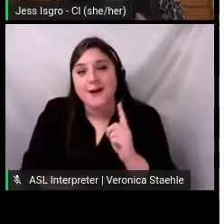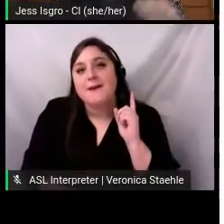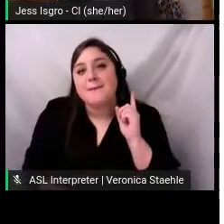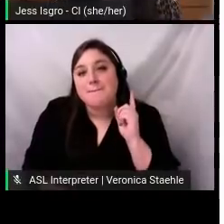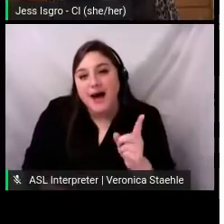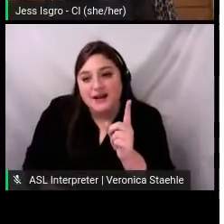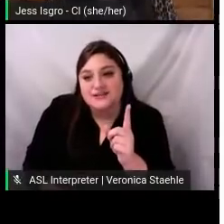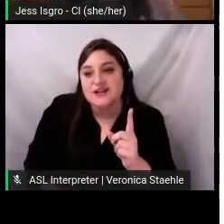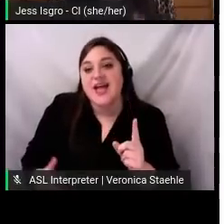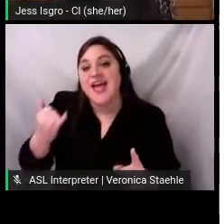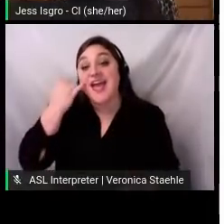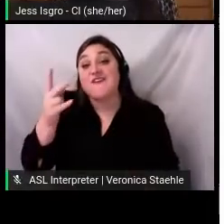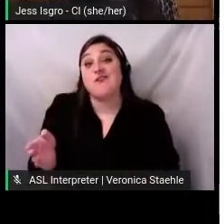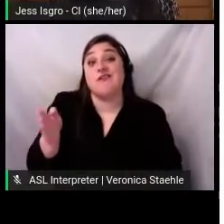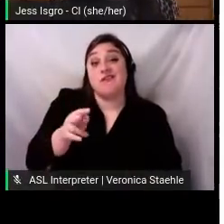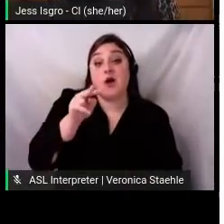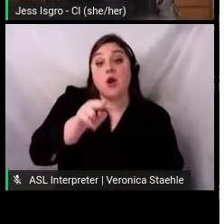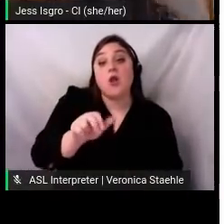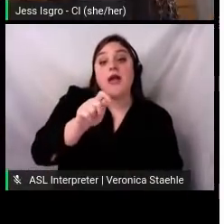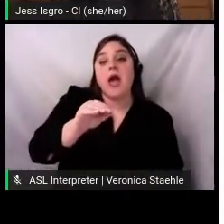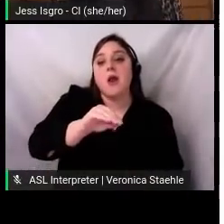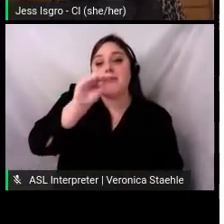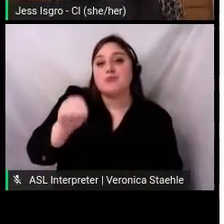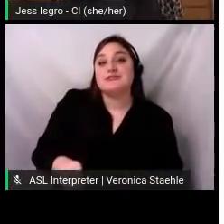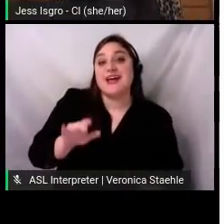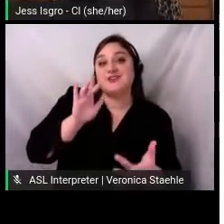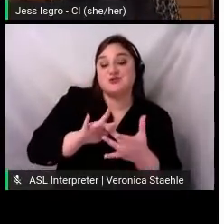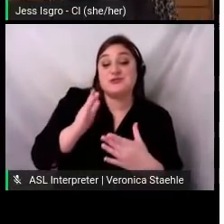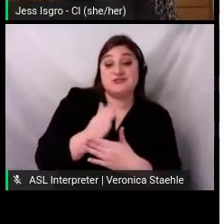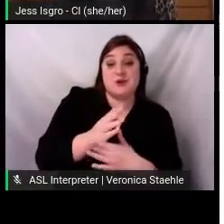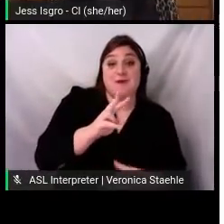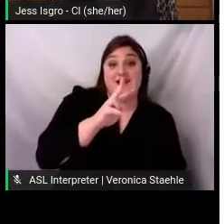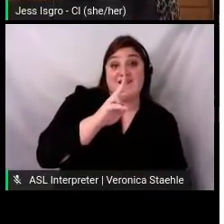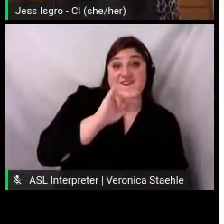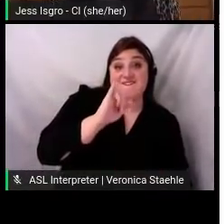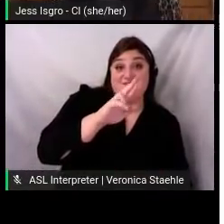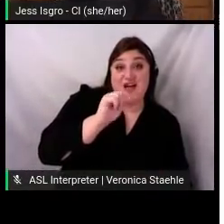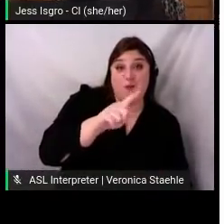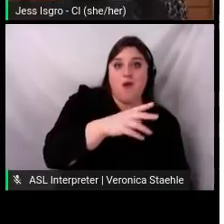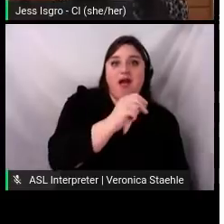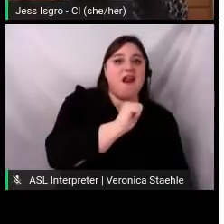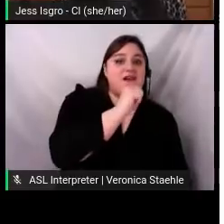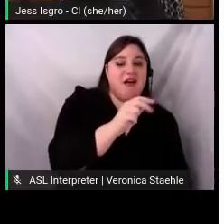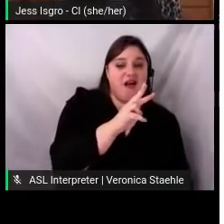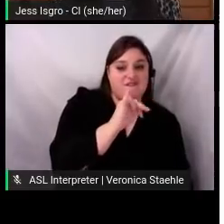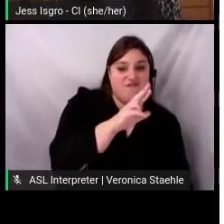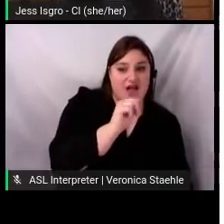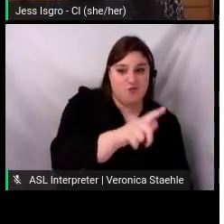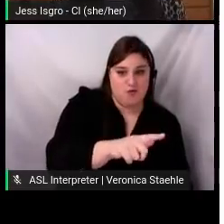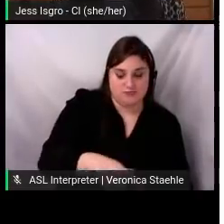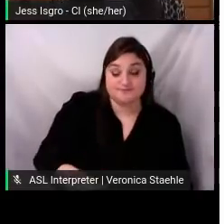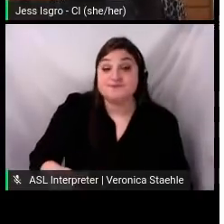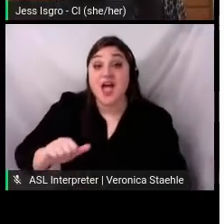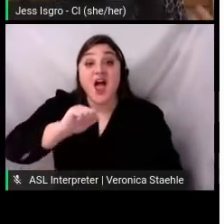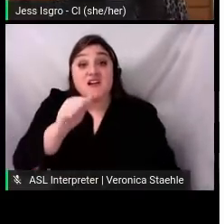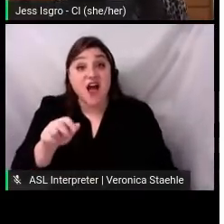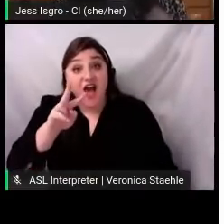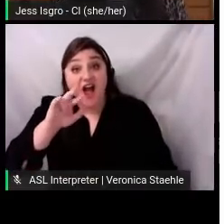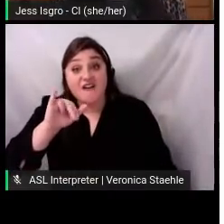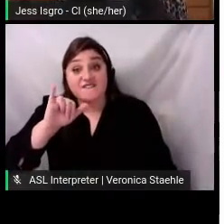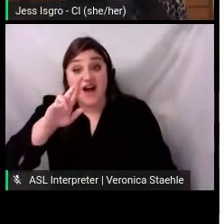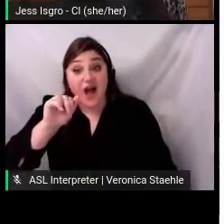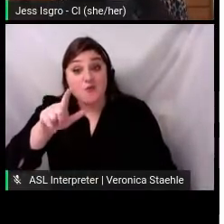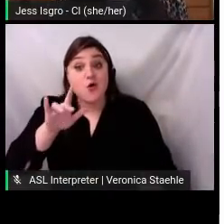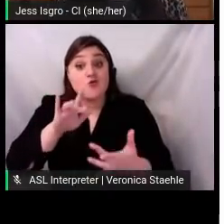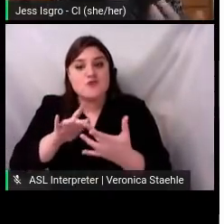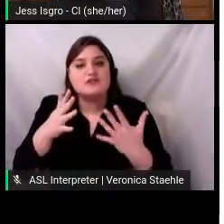reach breakdown for non-viral versus viral. 33% of the users reached, 33% of that 25,000, were people who